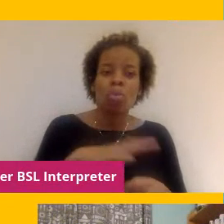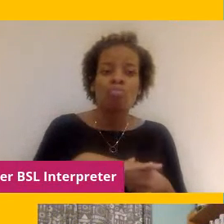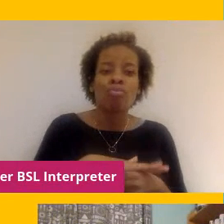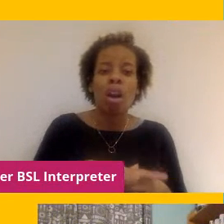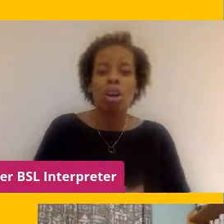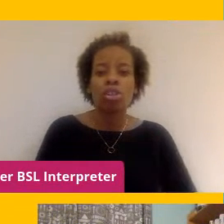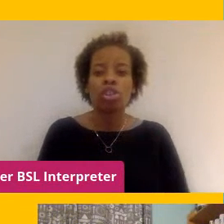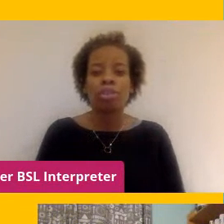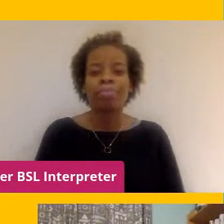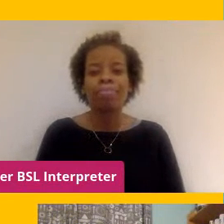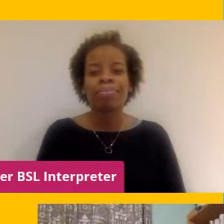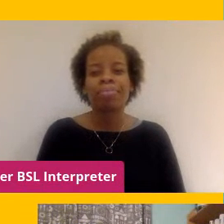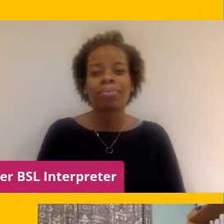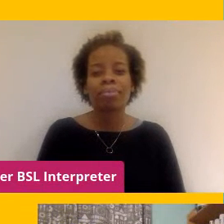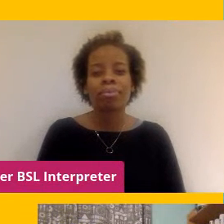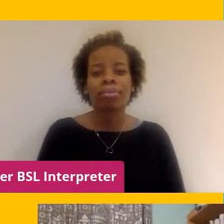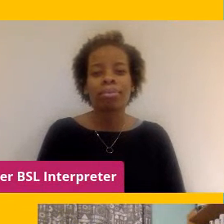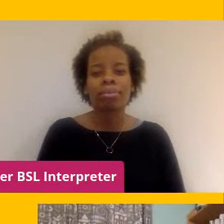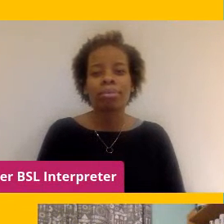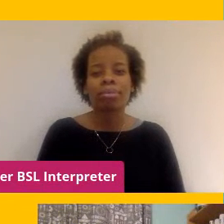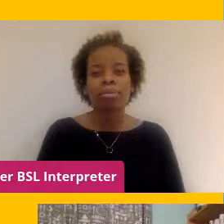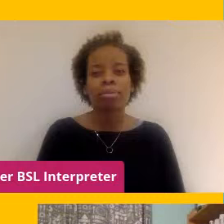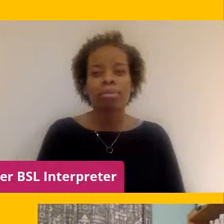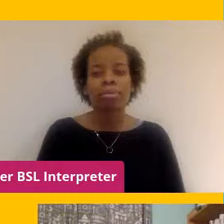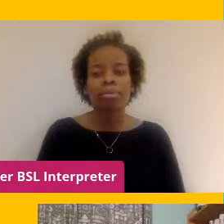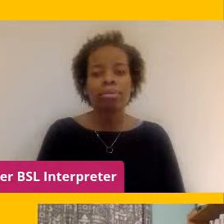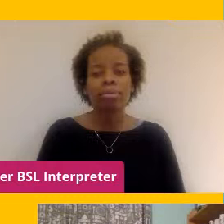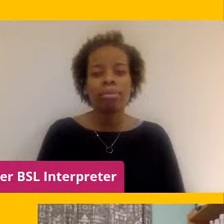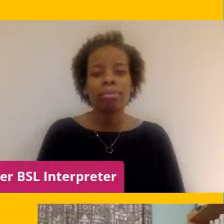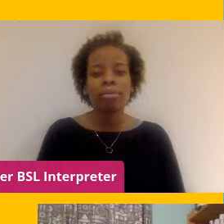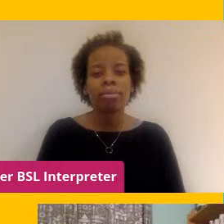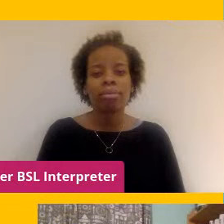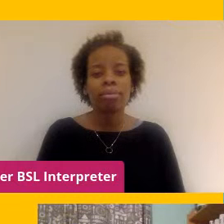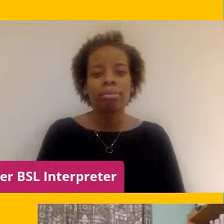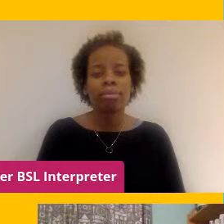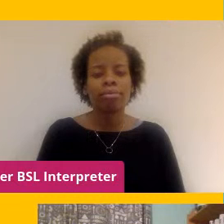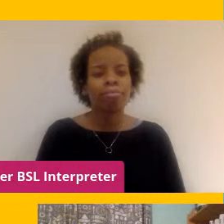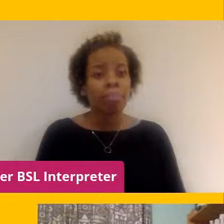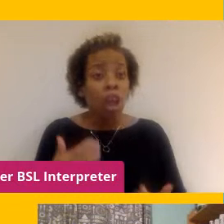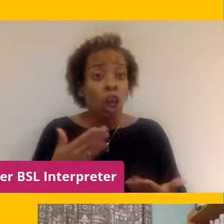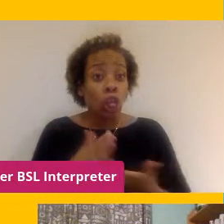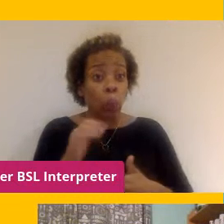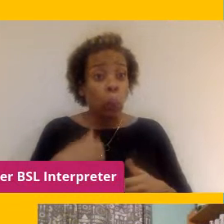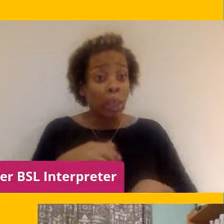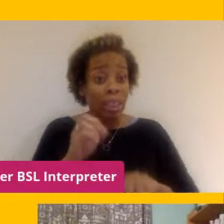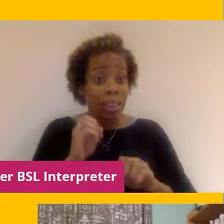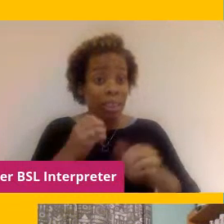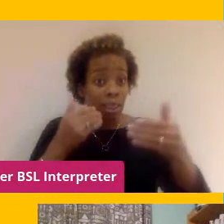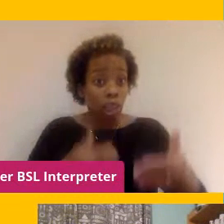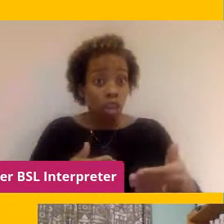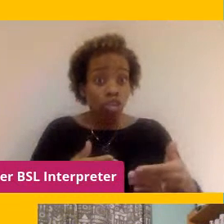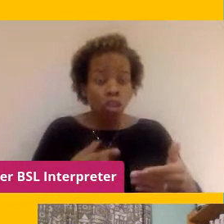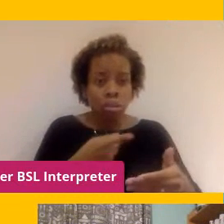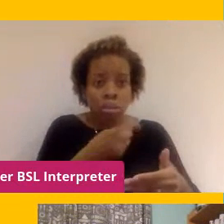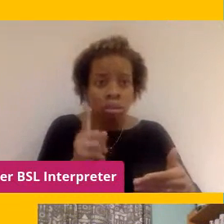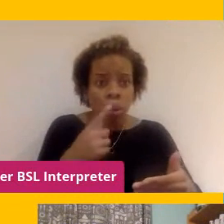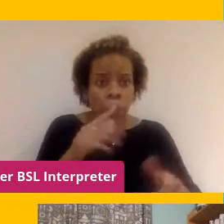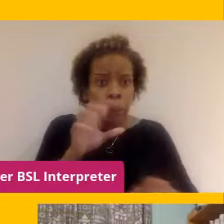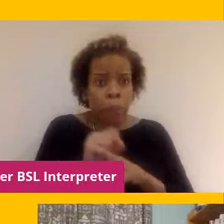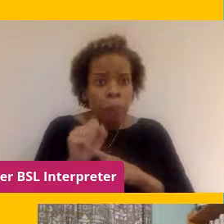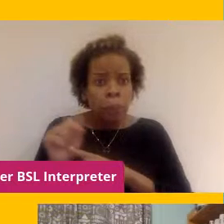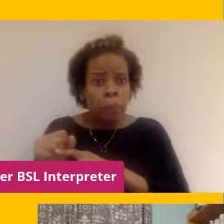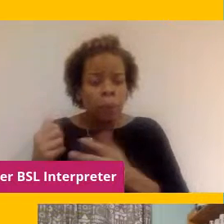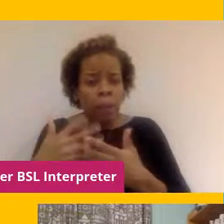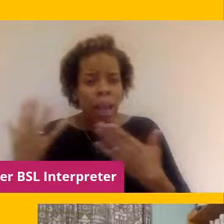Other than that, have we had any questions while we've been running that anyone's been able to view, or whether our